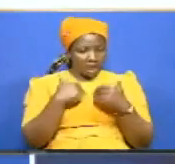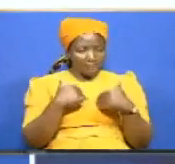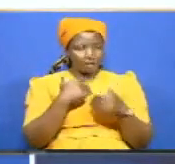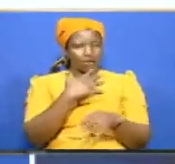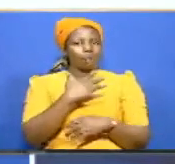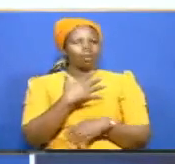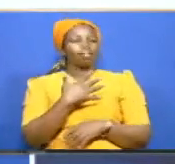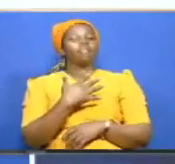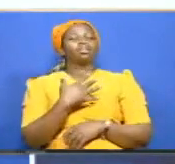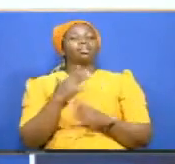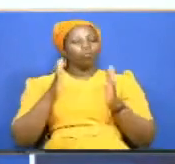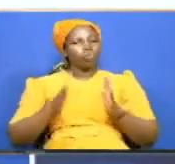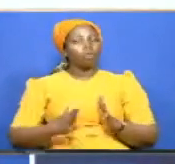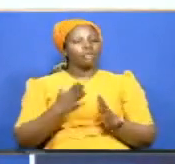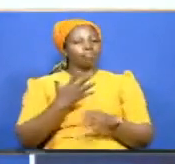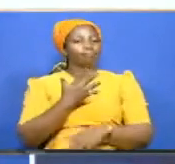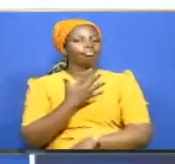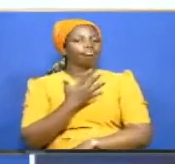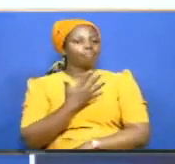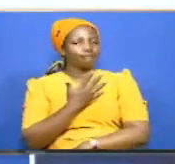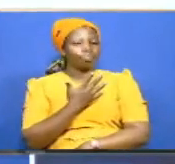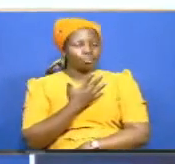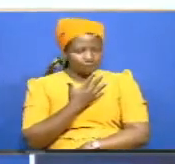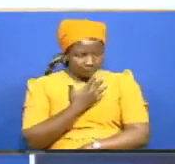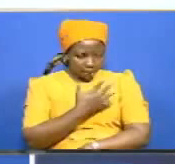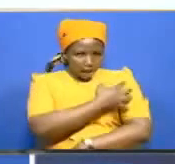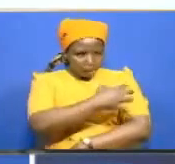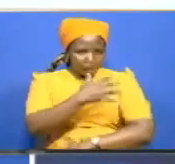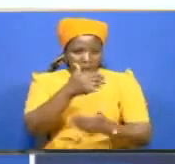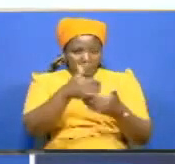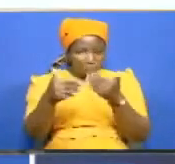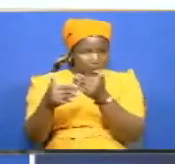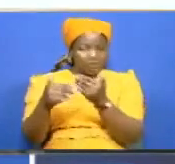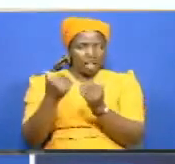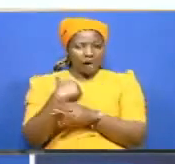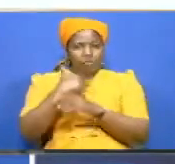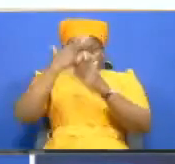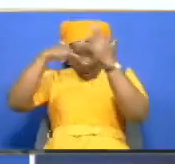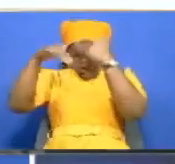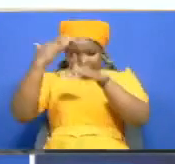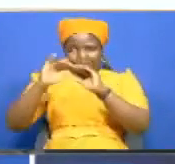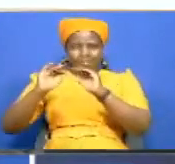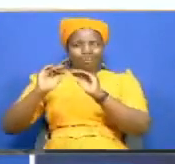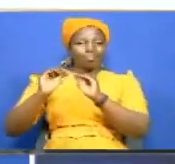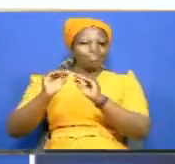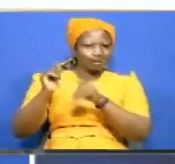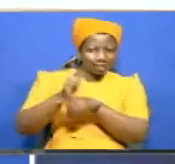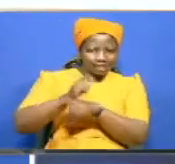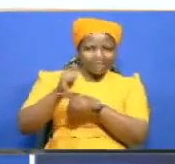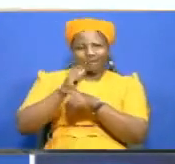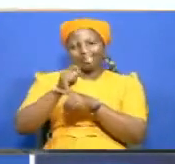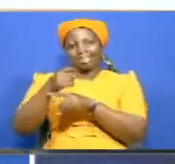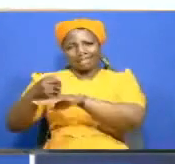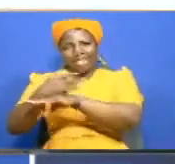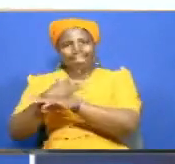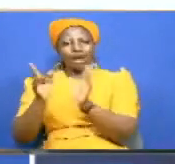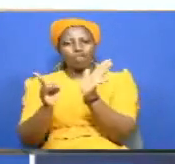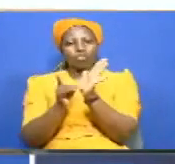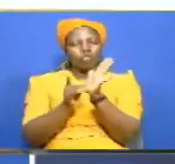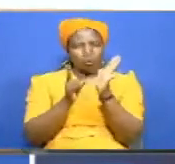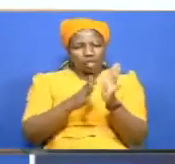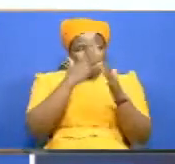capacity. We have universities now training cancer specialists, University of Nairobi,